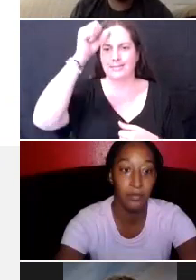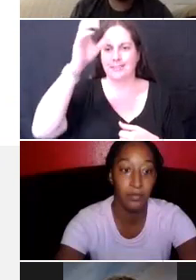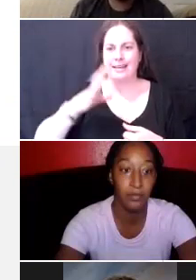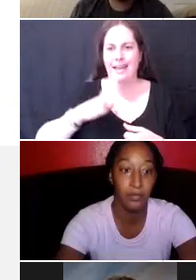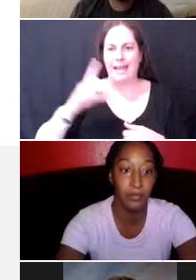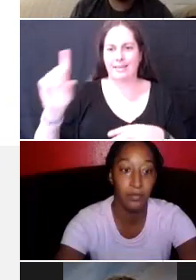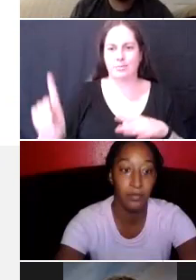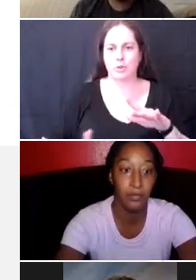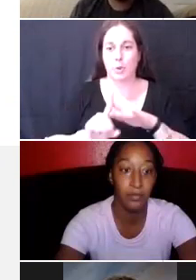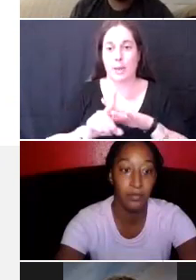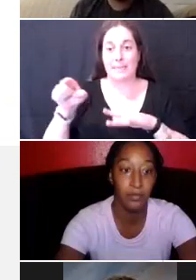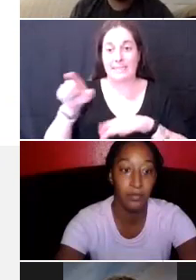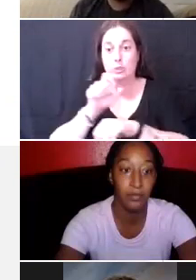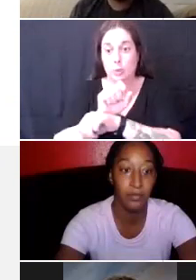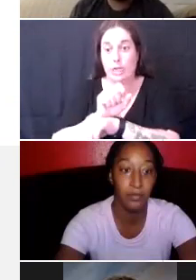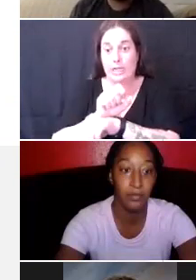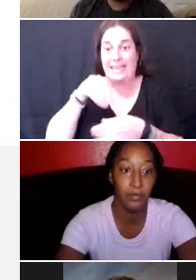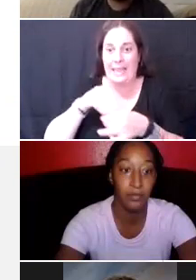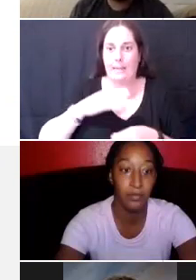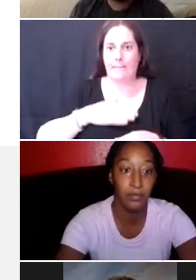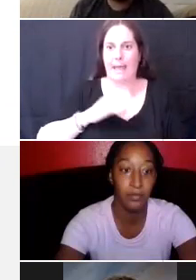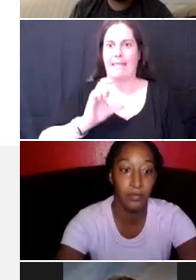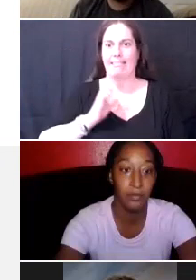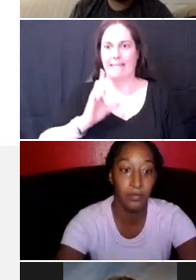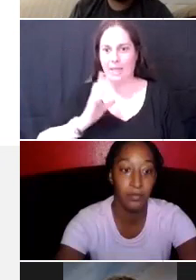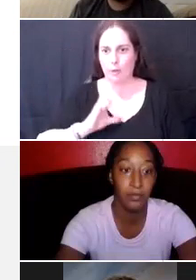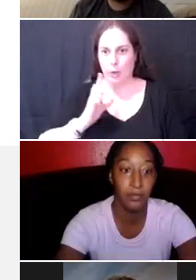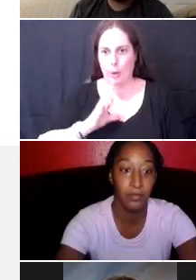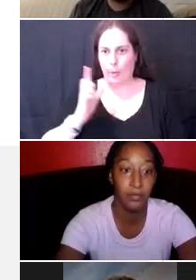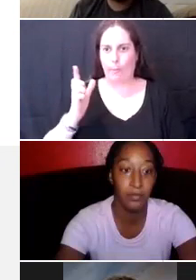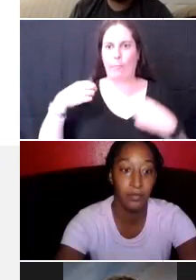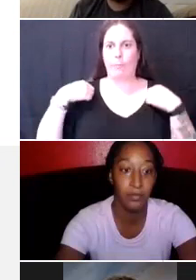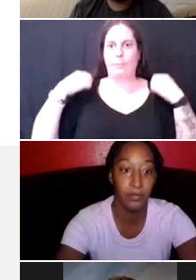we attempt to have our meeting today,